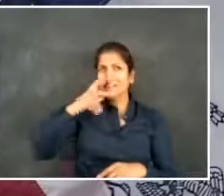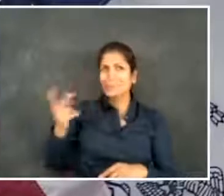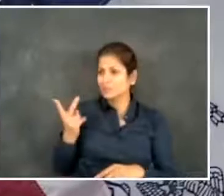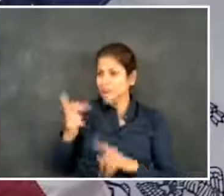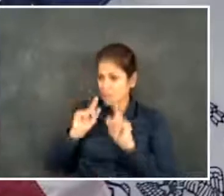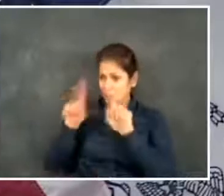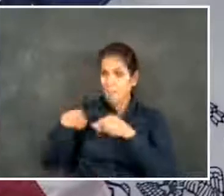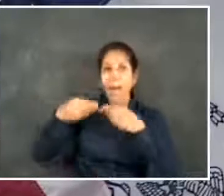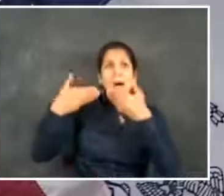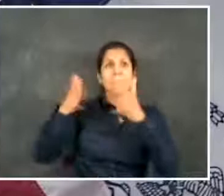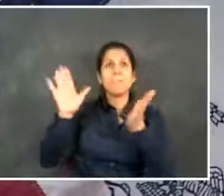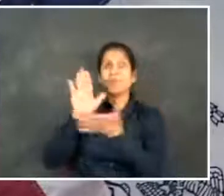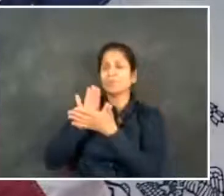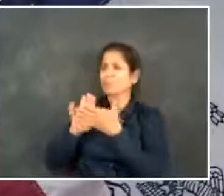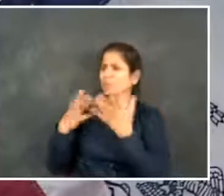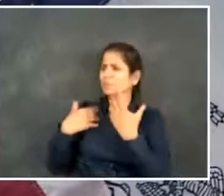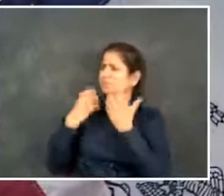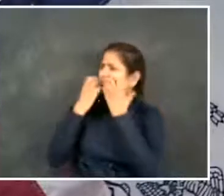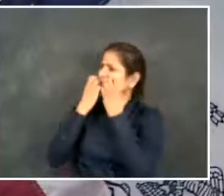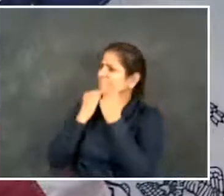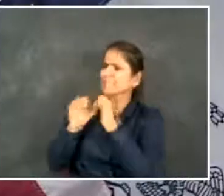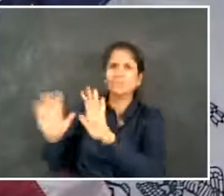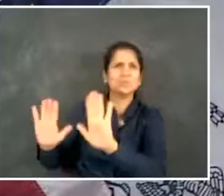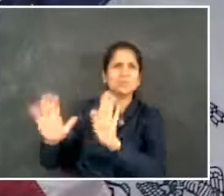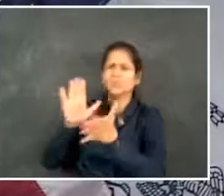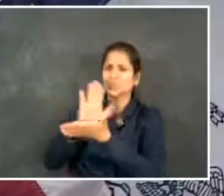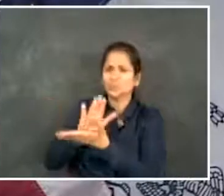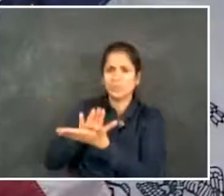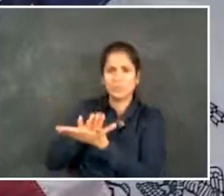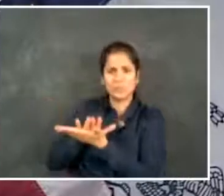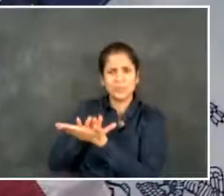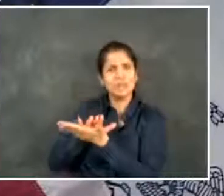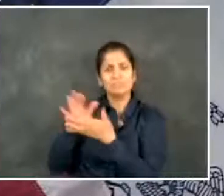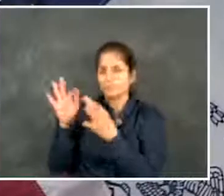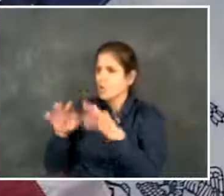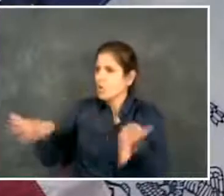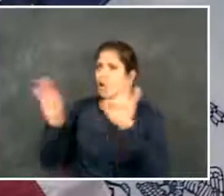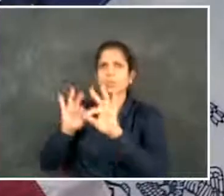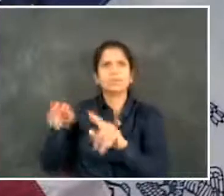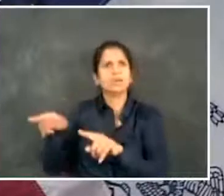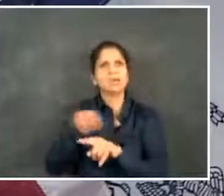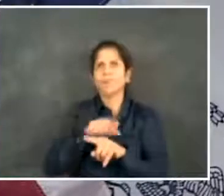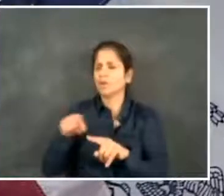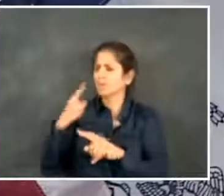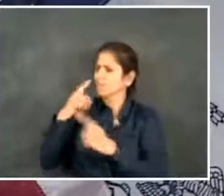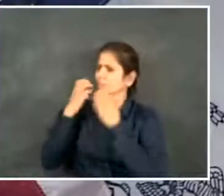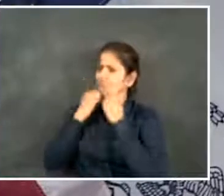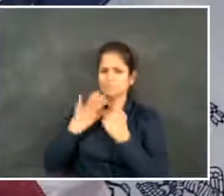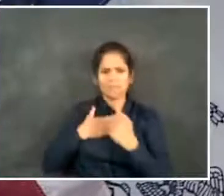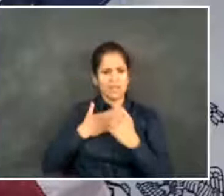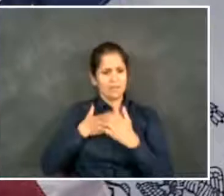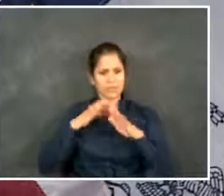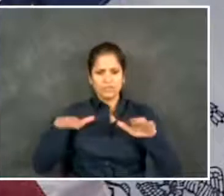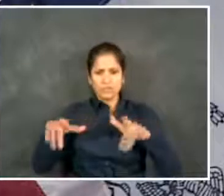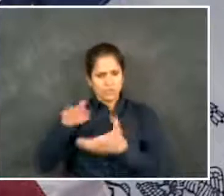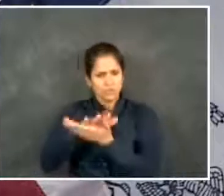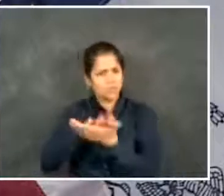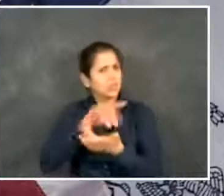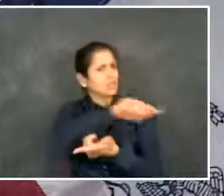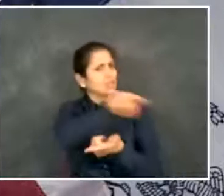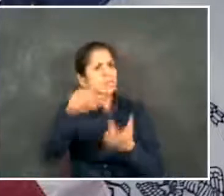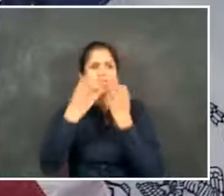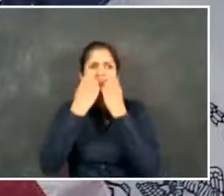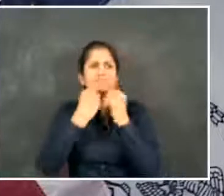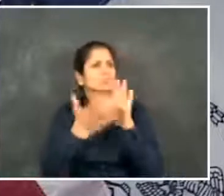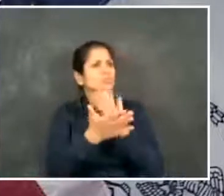the life of my family. So, the governor understands that I fundamentally believe it is not safe to bring back New York City public schools for